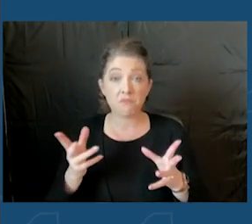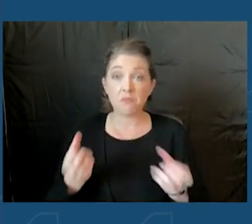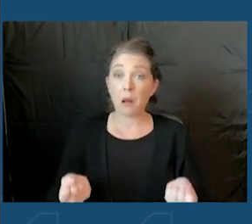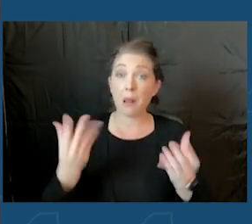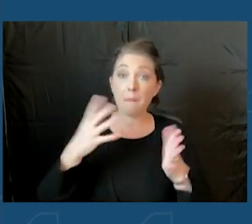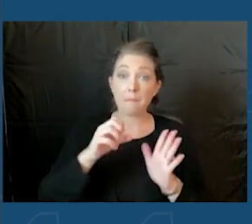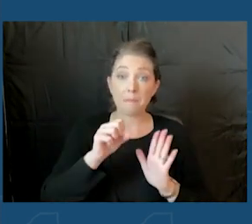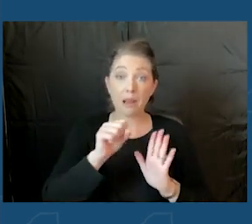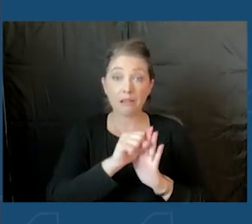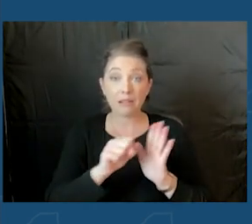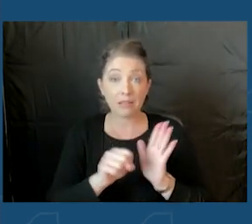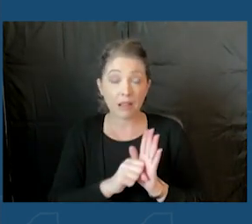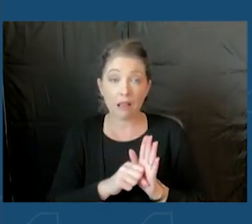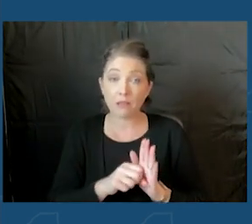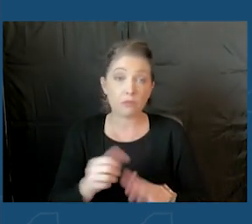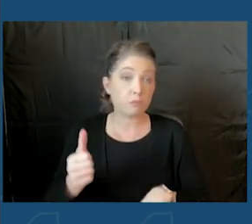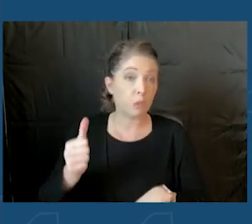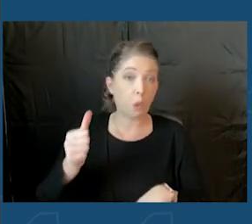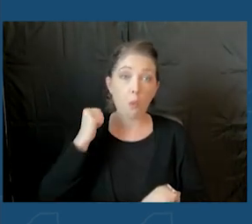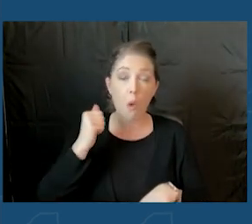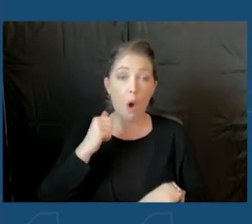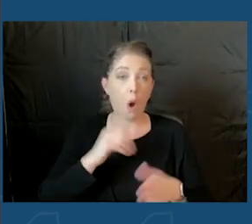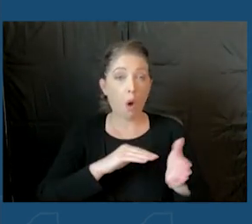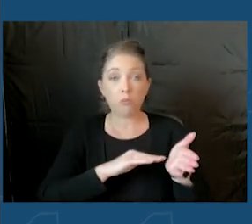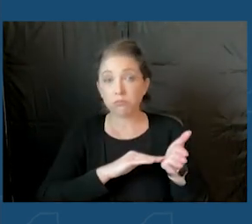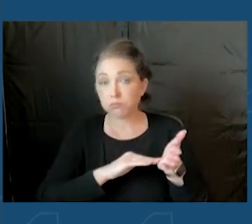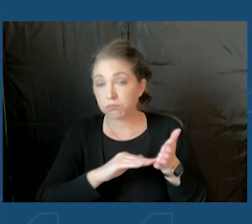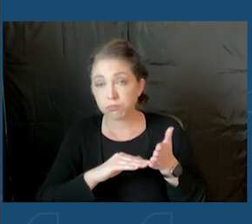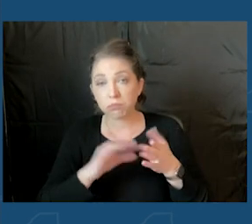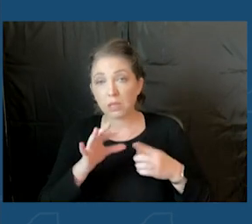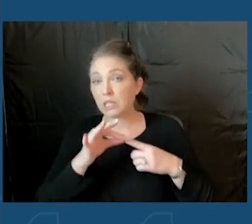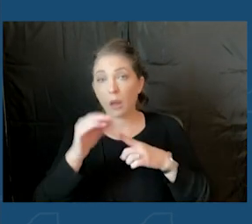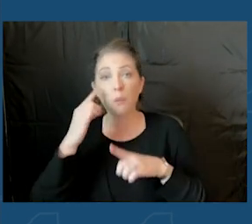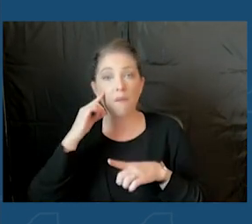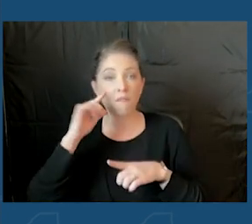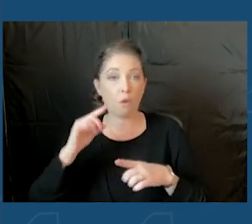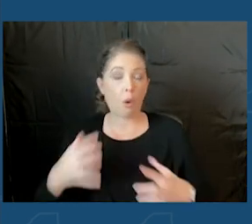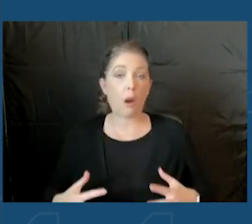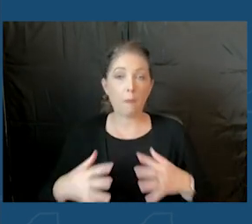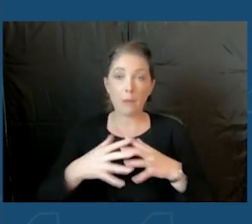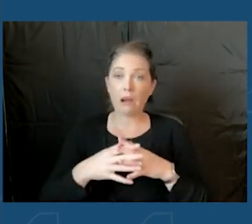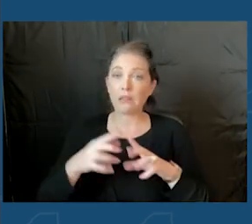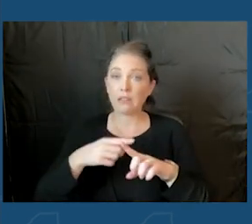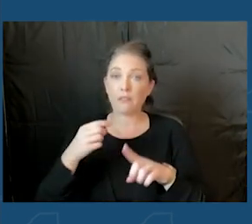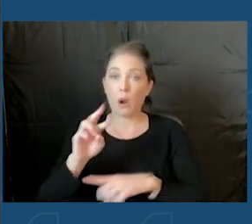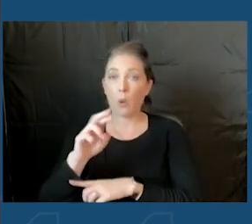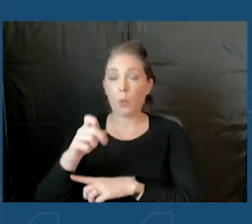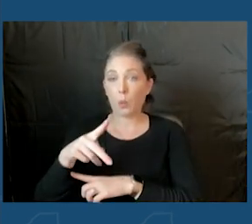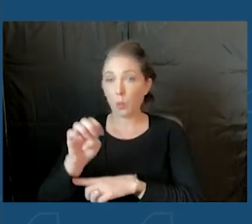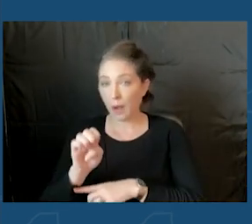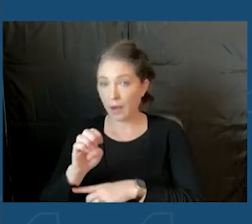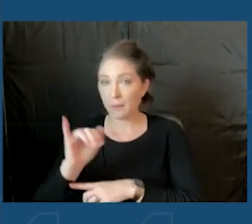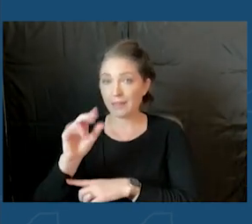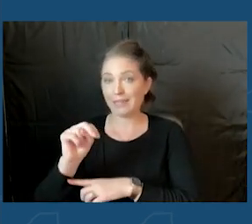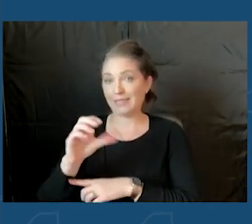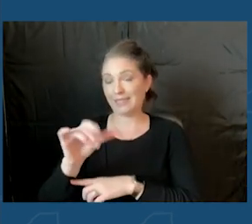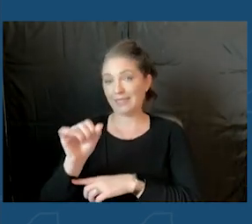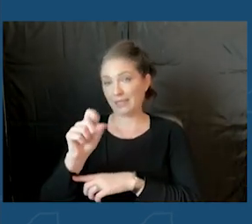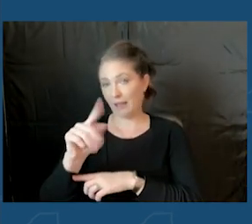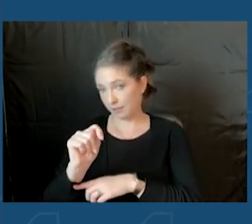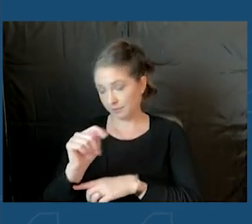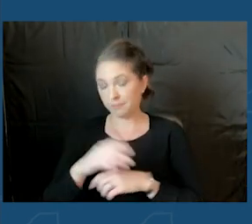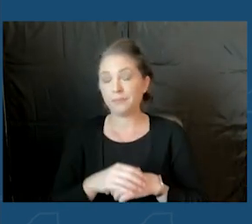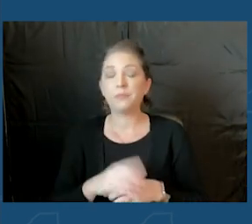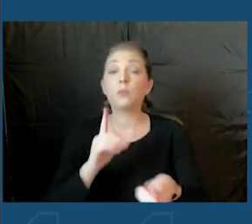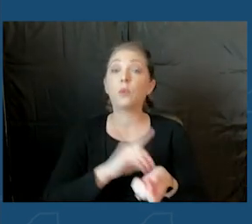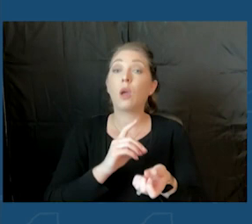permit exceptions for pregnancies that result from rape or incest. And doctors in many states